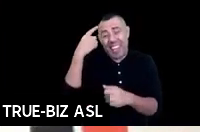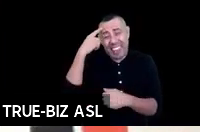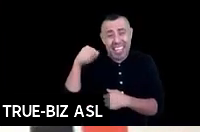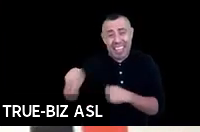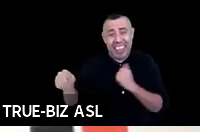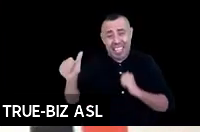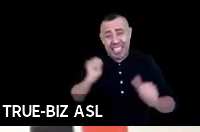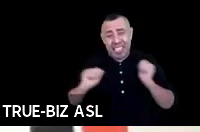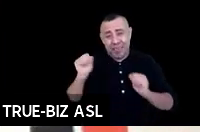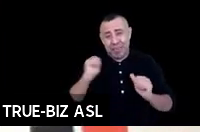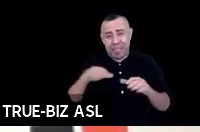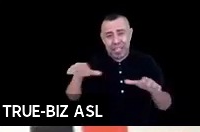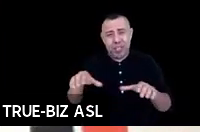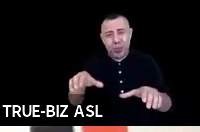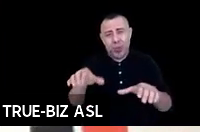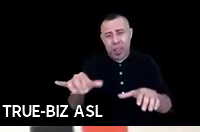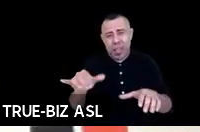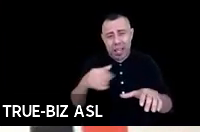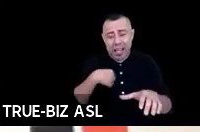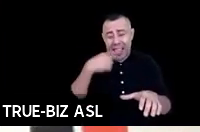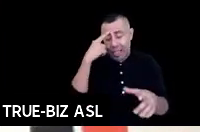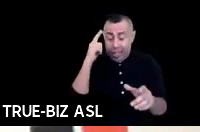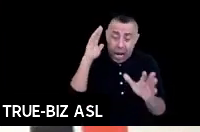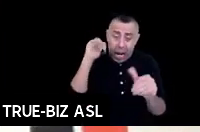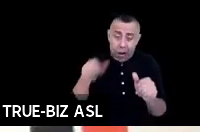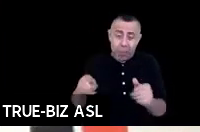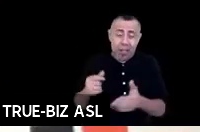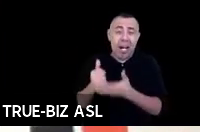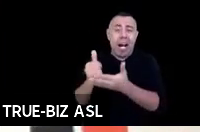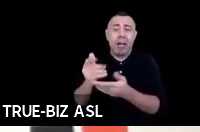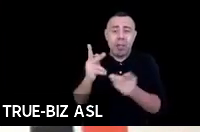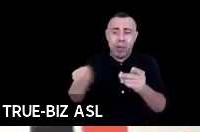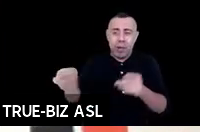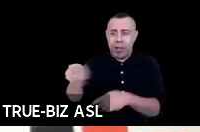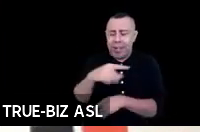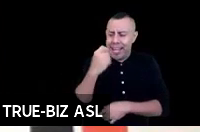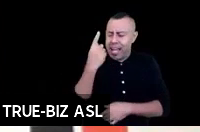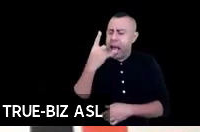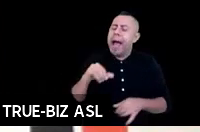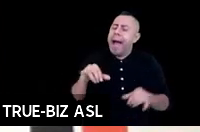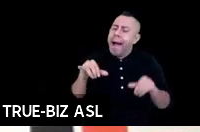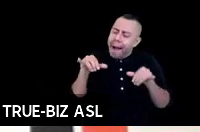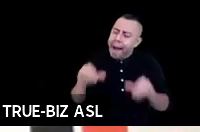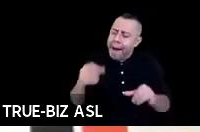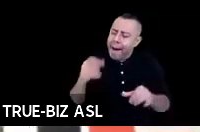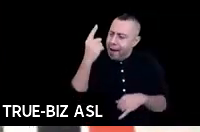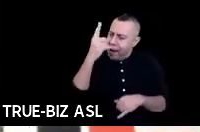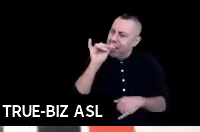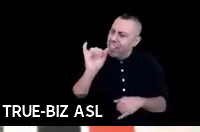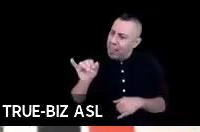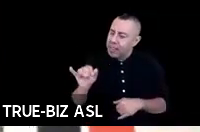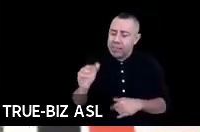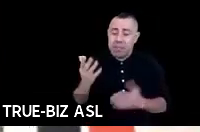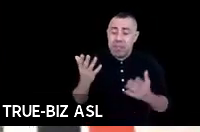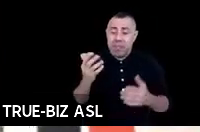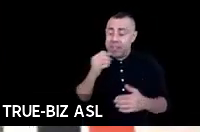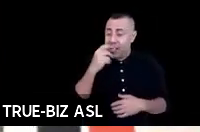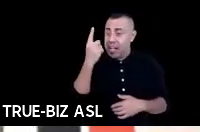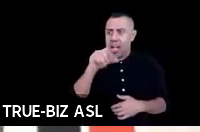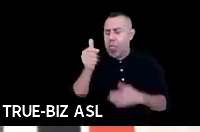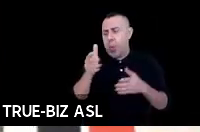this context, get this understanding they might not see if they don't come at it from any other angle. So for